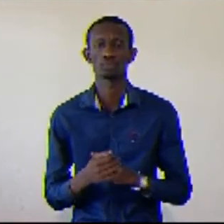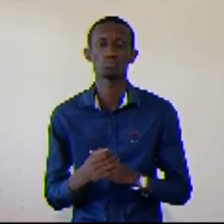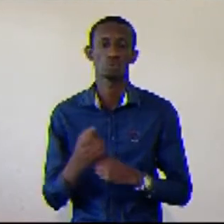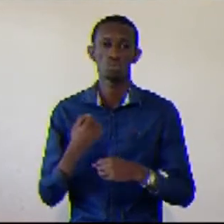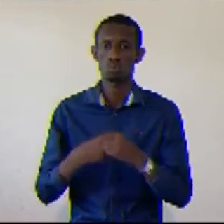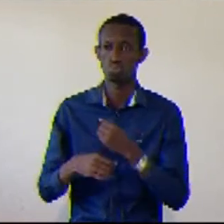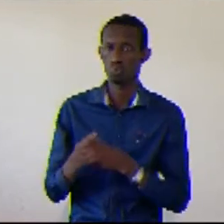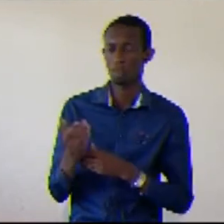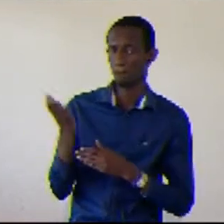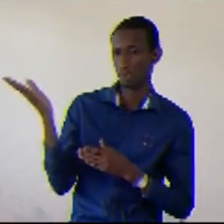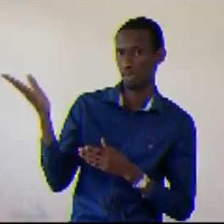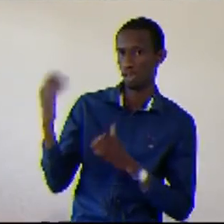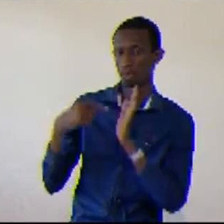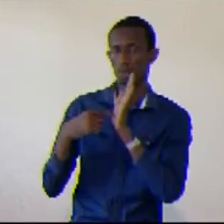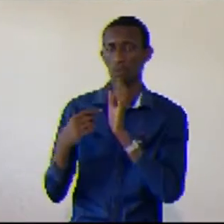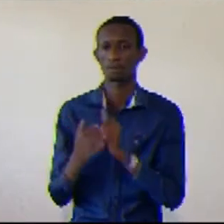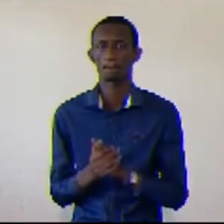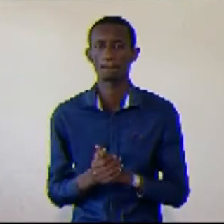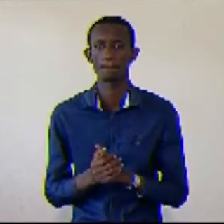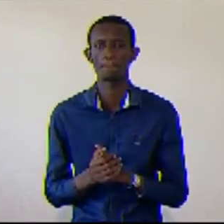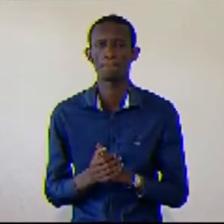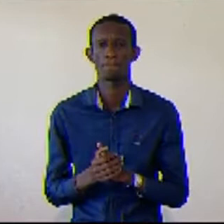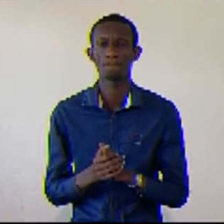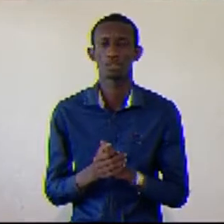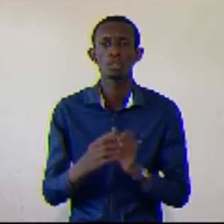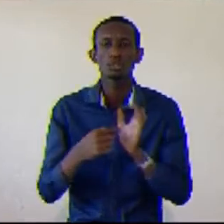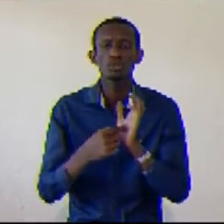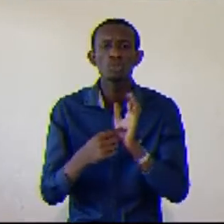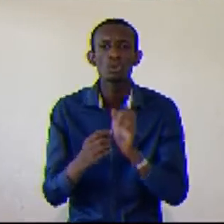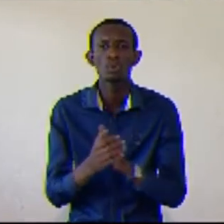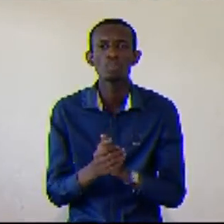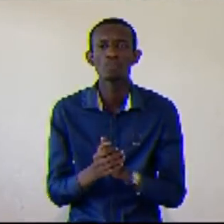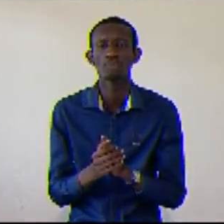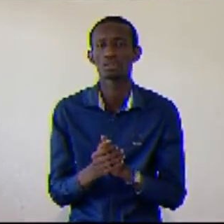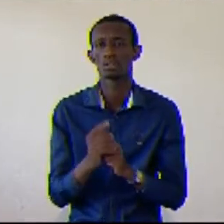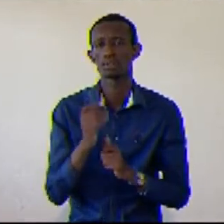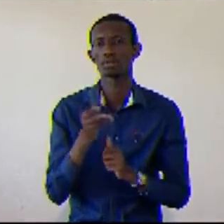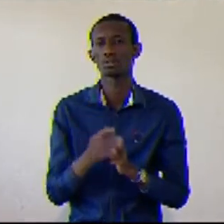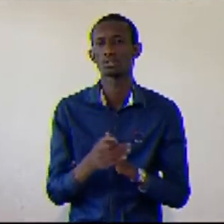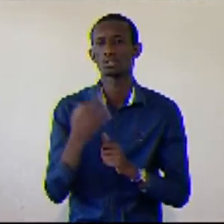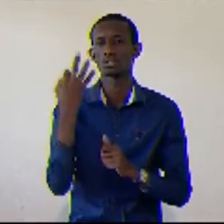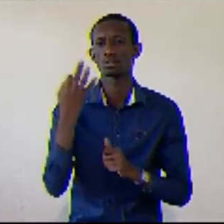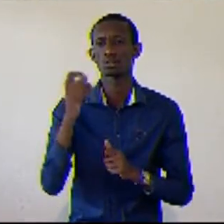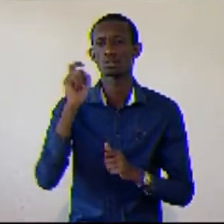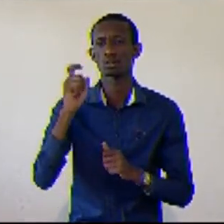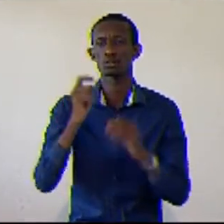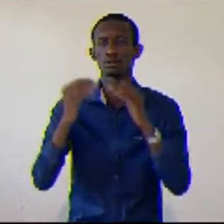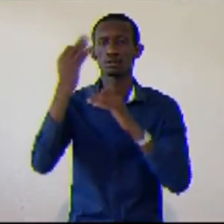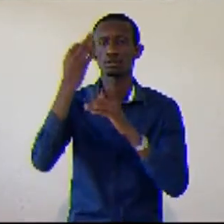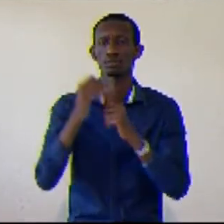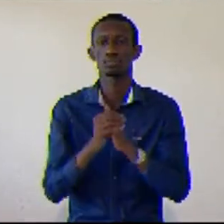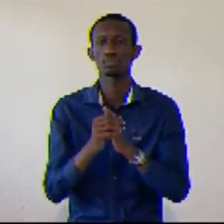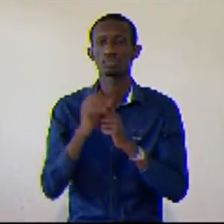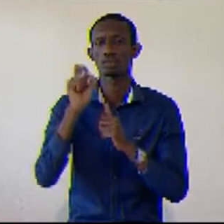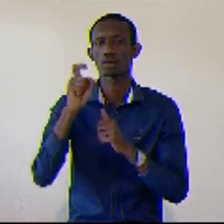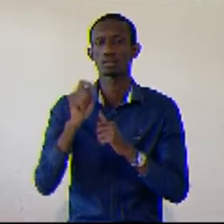that 3x cubed plus x minus 5 equals 0 has a root between 1 and 2. And